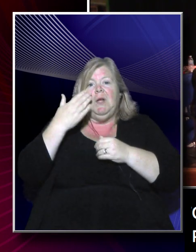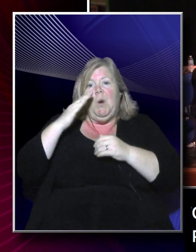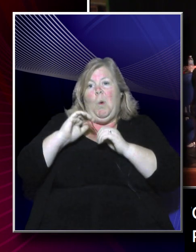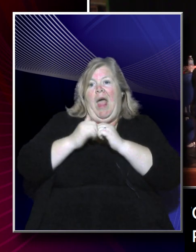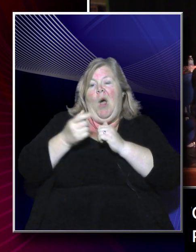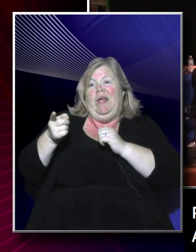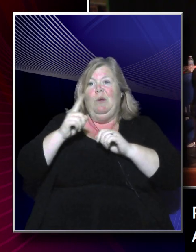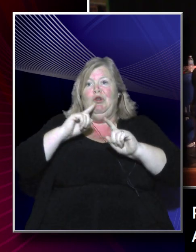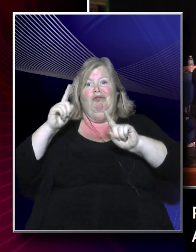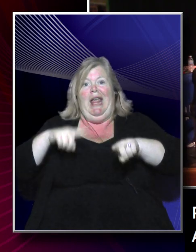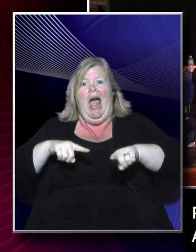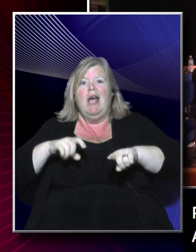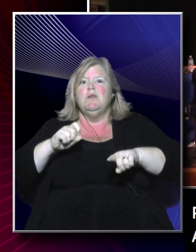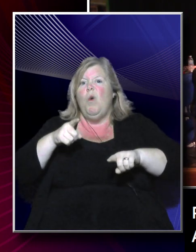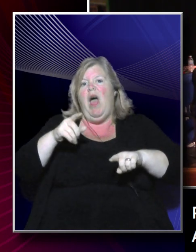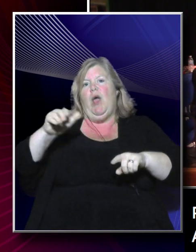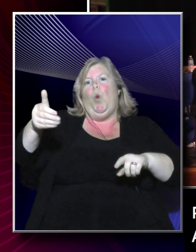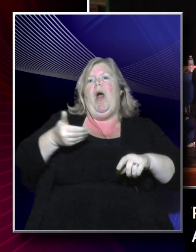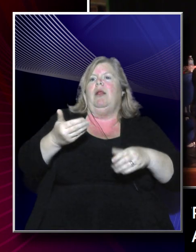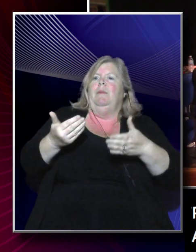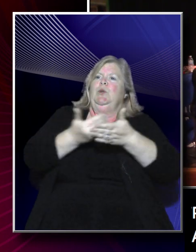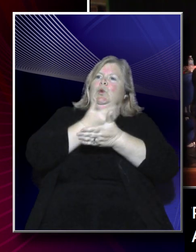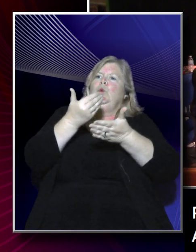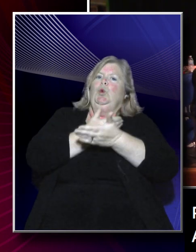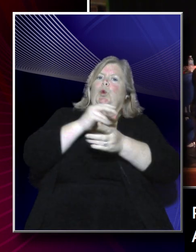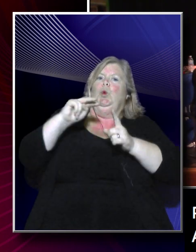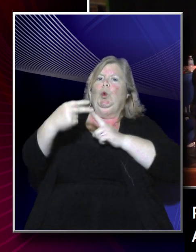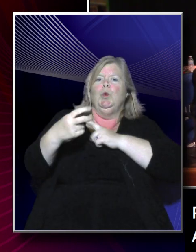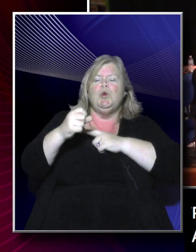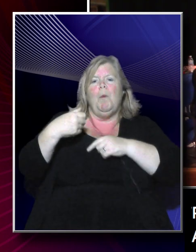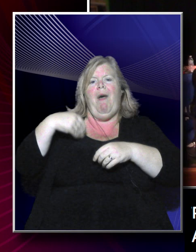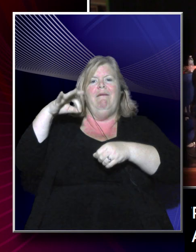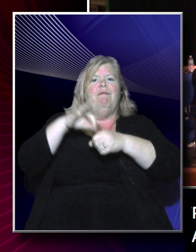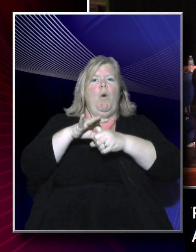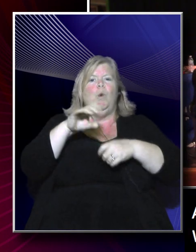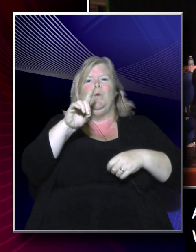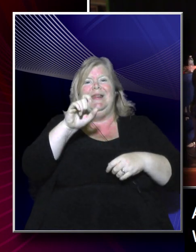anything. I think I welcome that newness. So my vote would be with Dean.